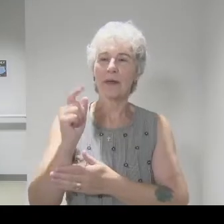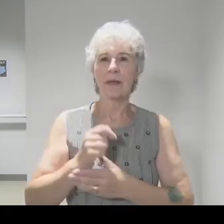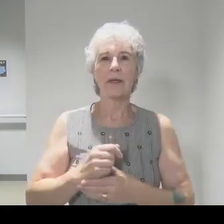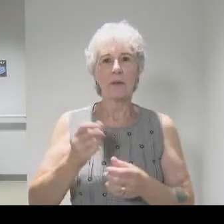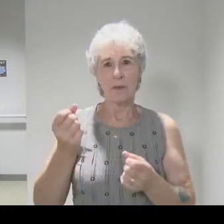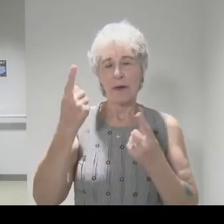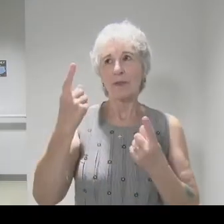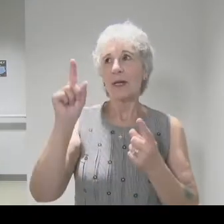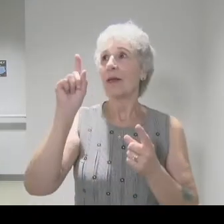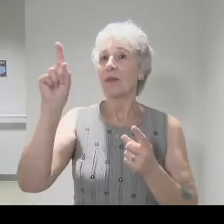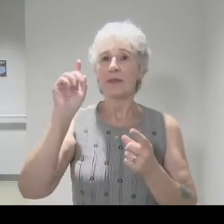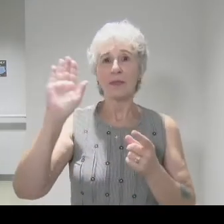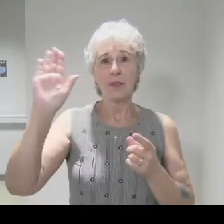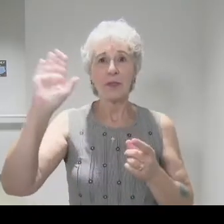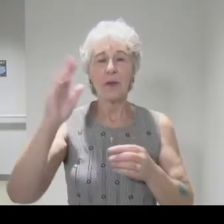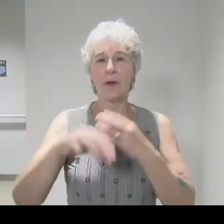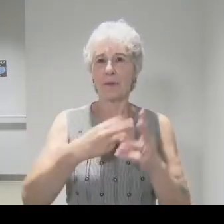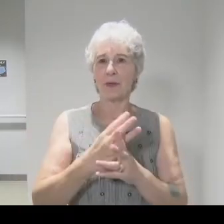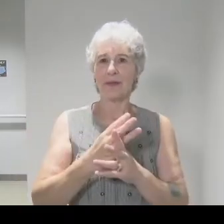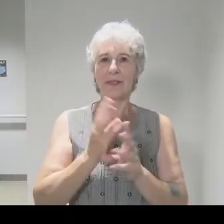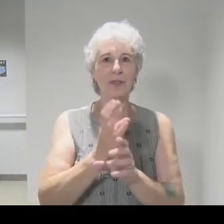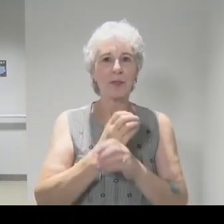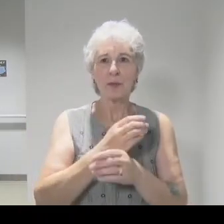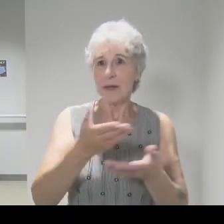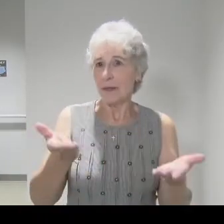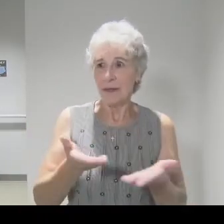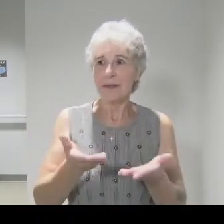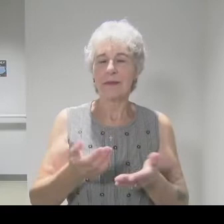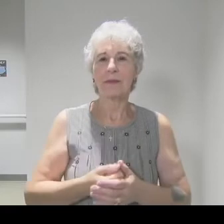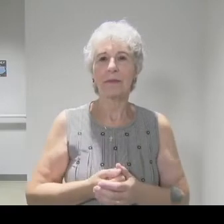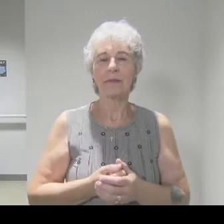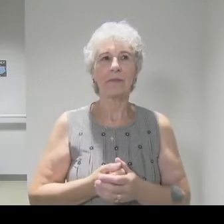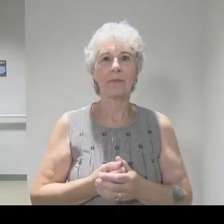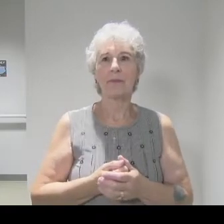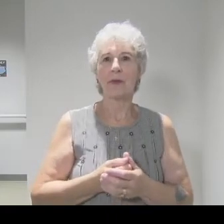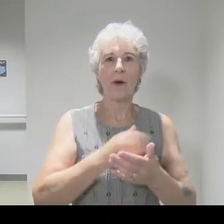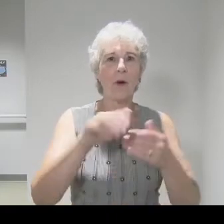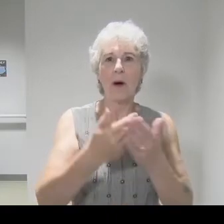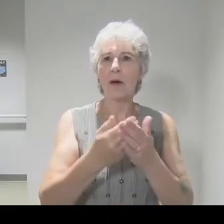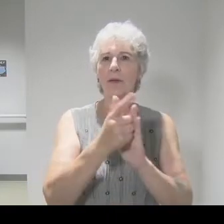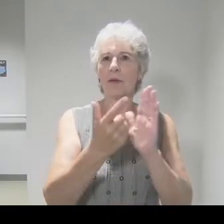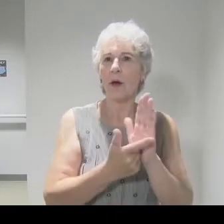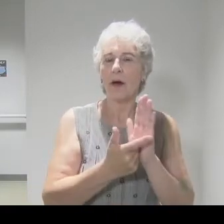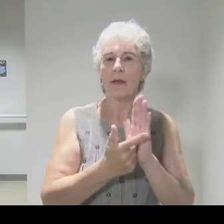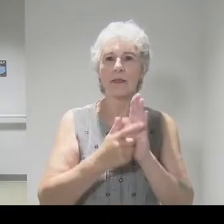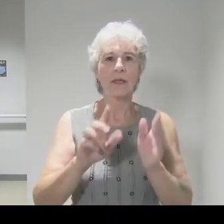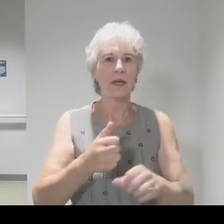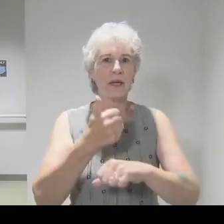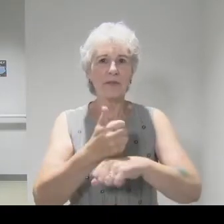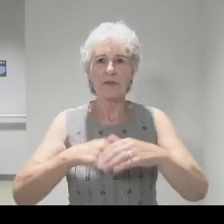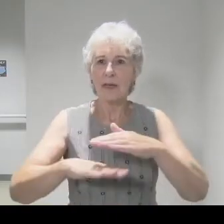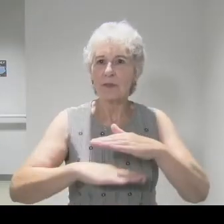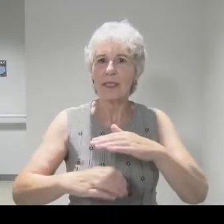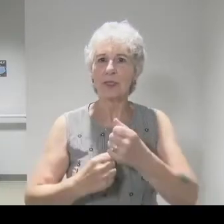the fact that this is your world. You created this place. You created all the laws, the foundational